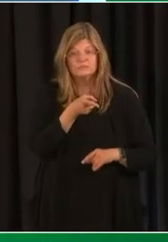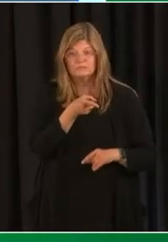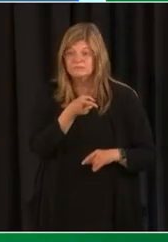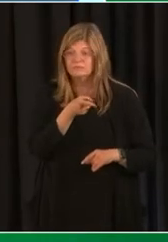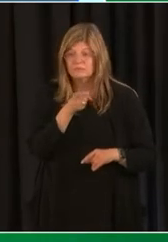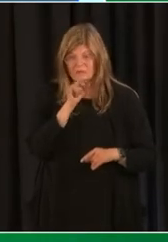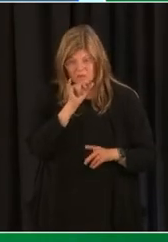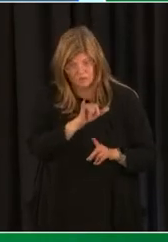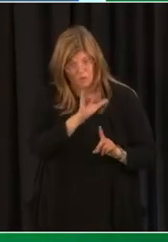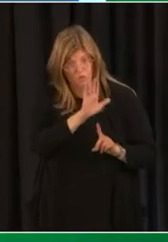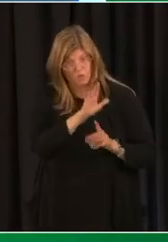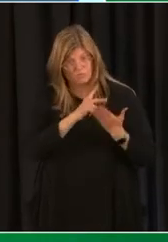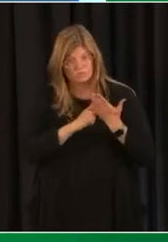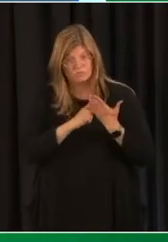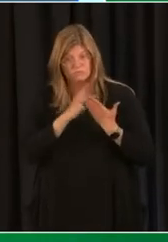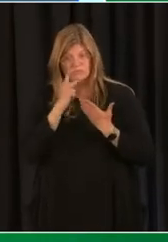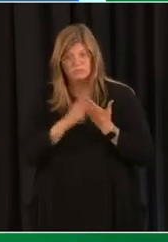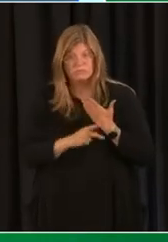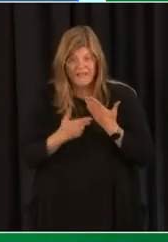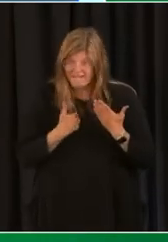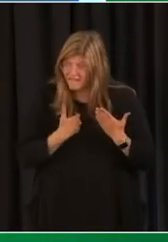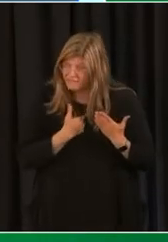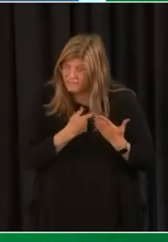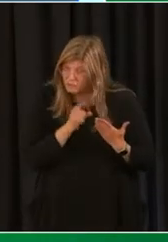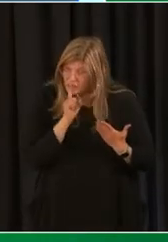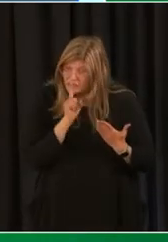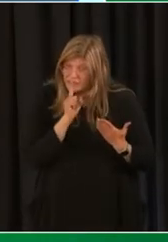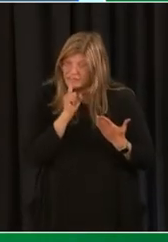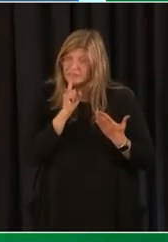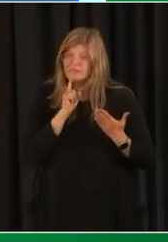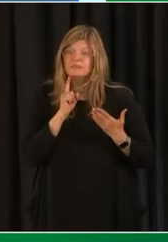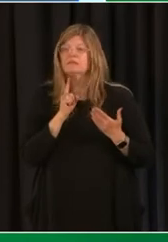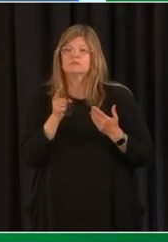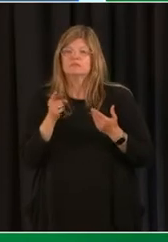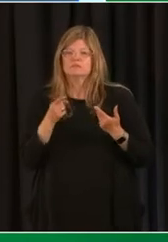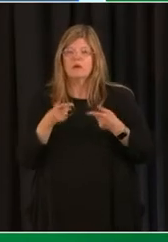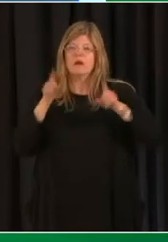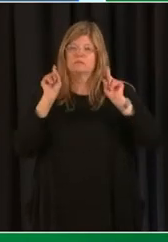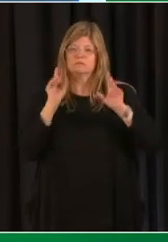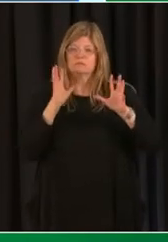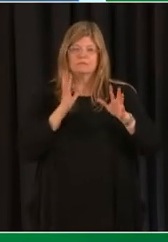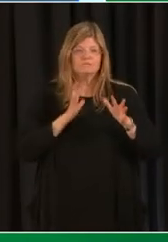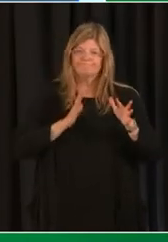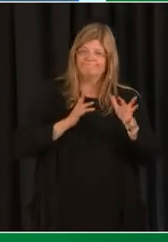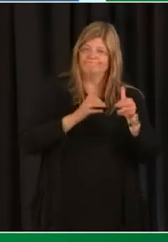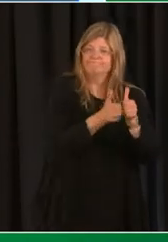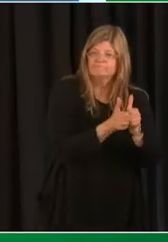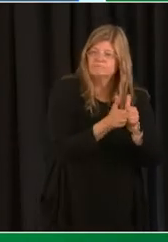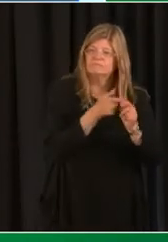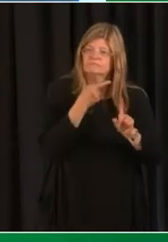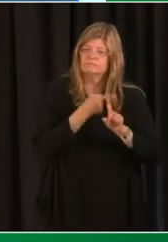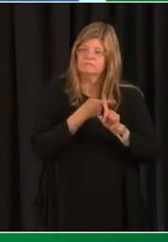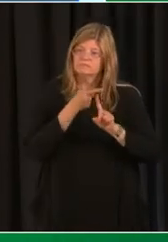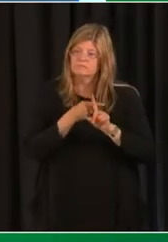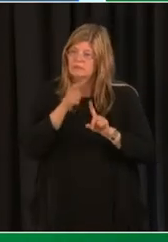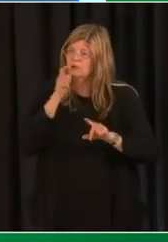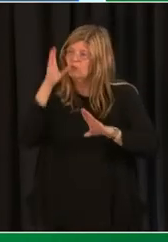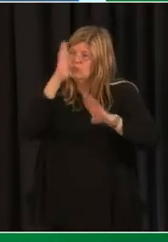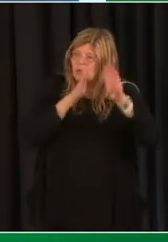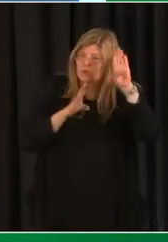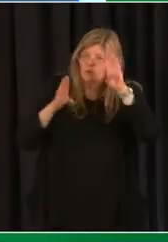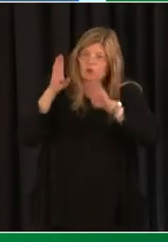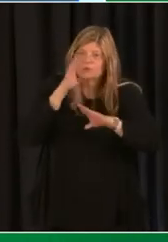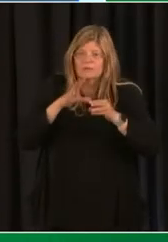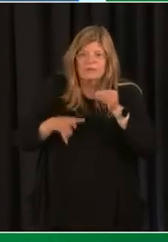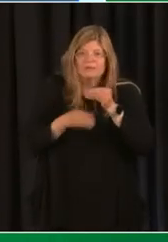to such a program. And through this program, I've been able to get caught up on my rent, so I don't have to worry about the